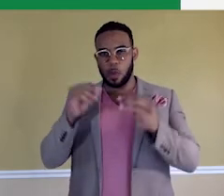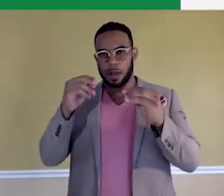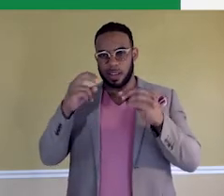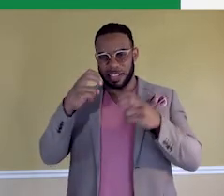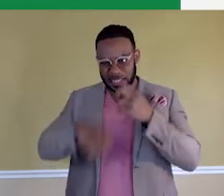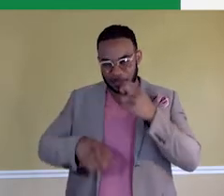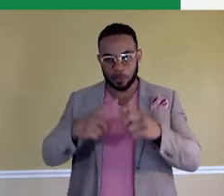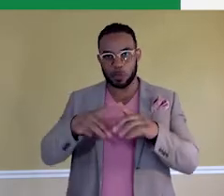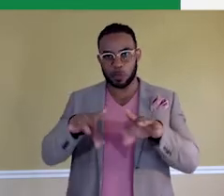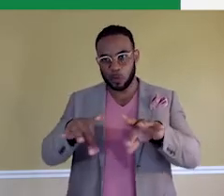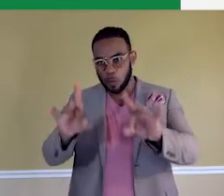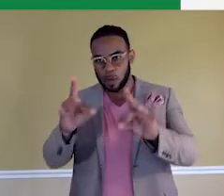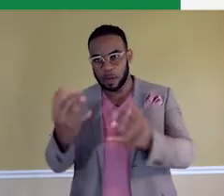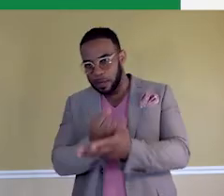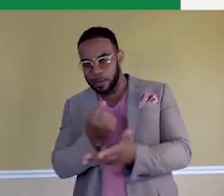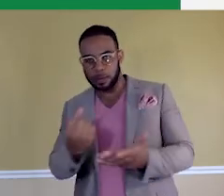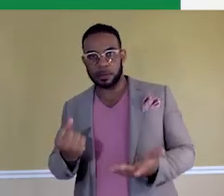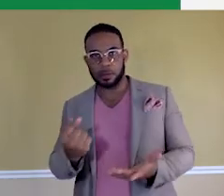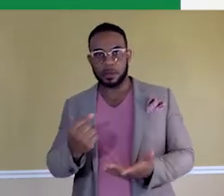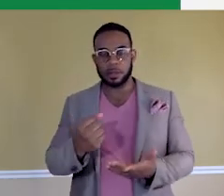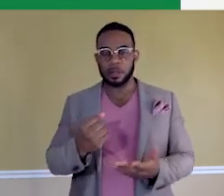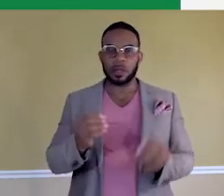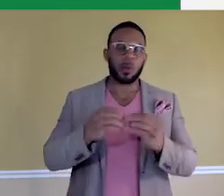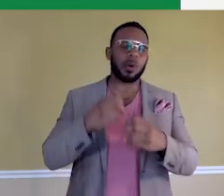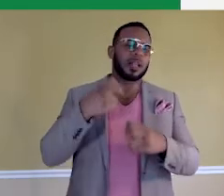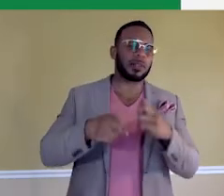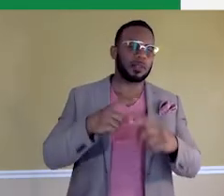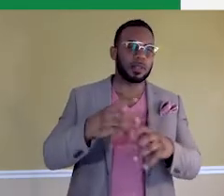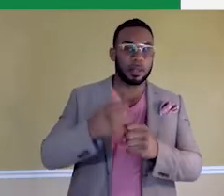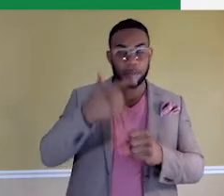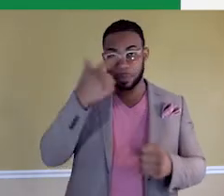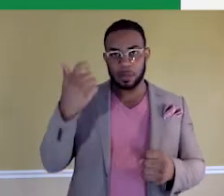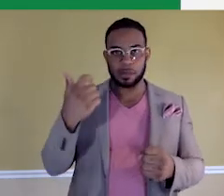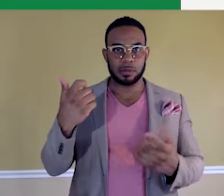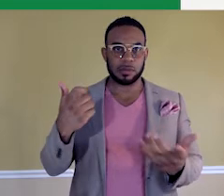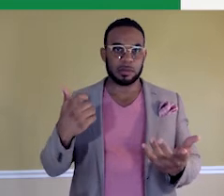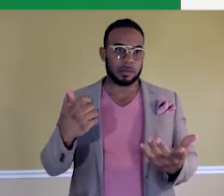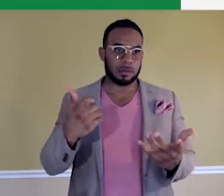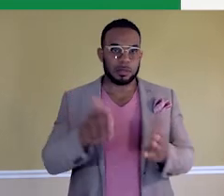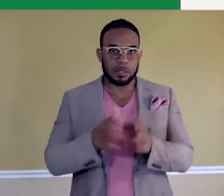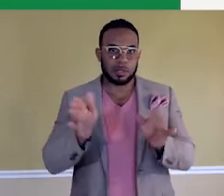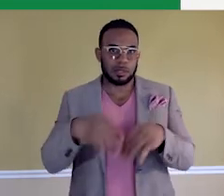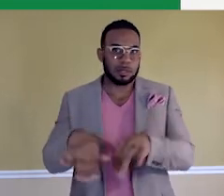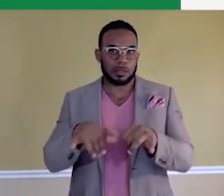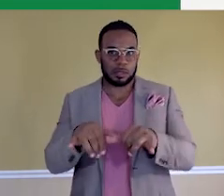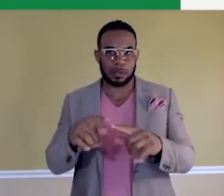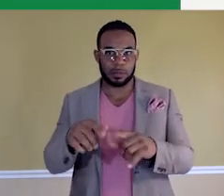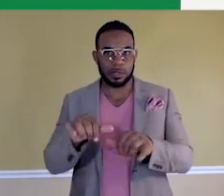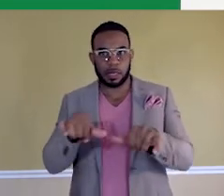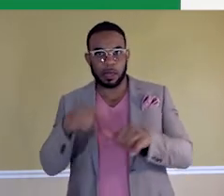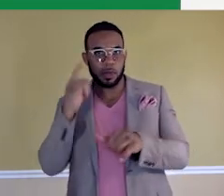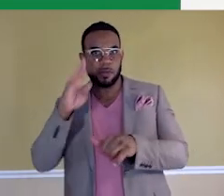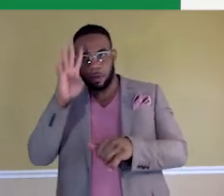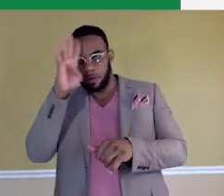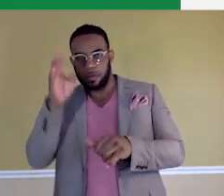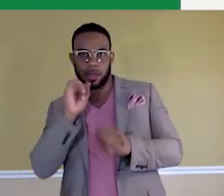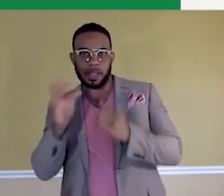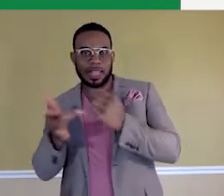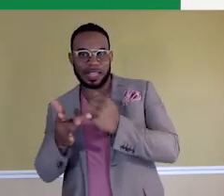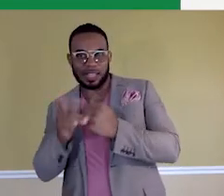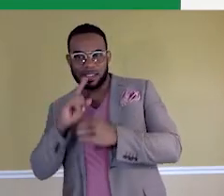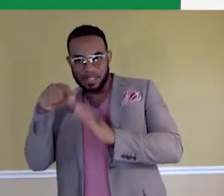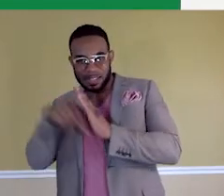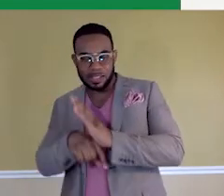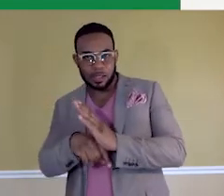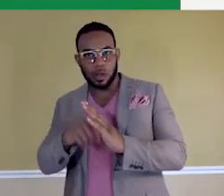to acquire, they're more difficult to get. And they're more difficult to get because patents are usually more common in areas of innovation that are technical